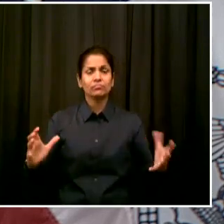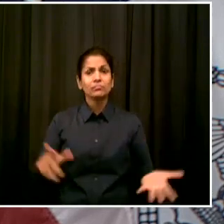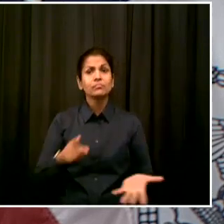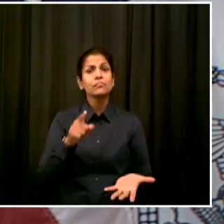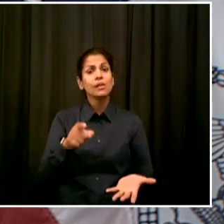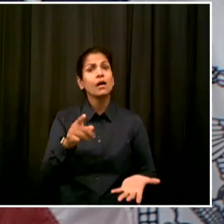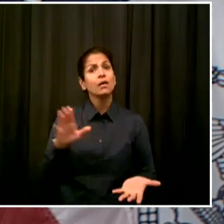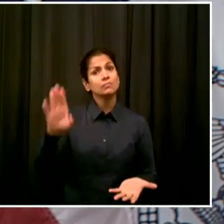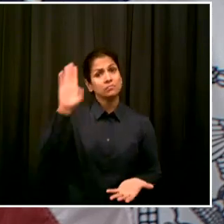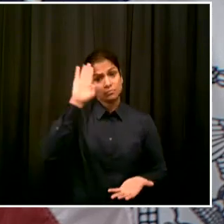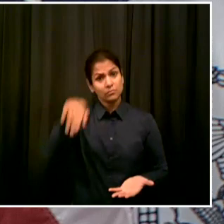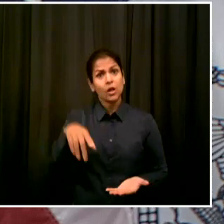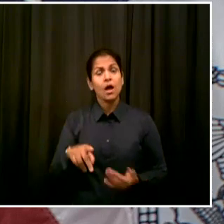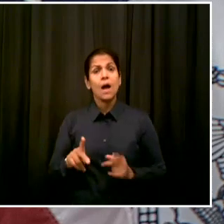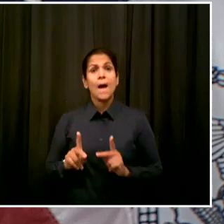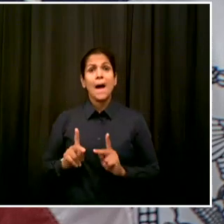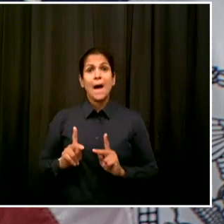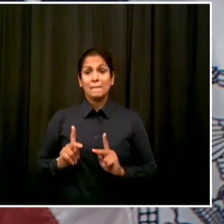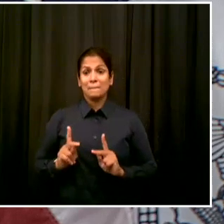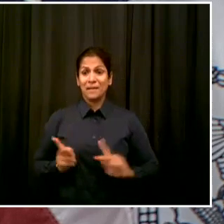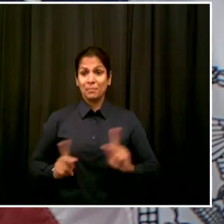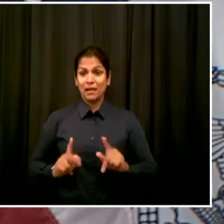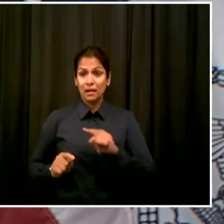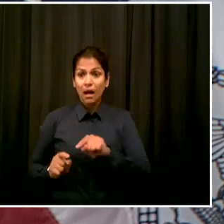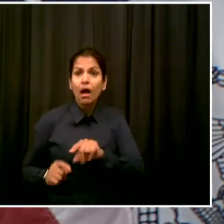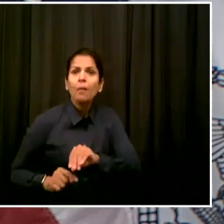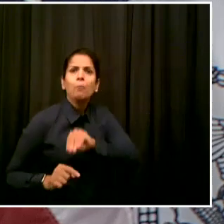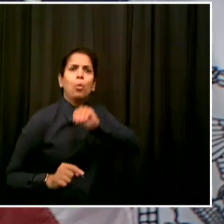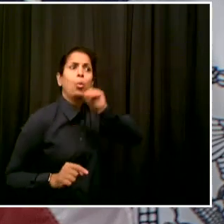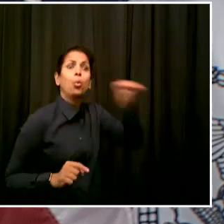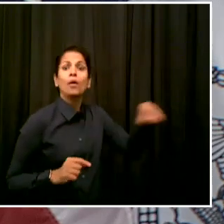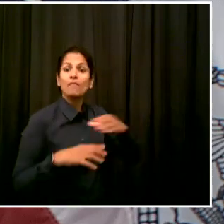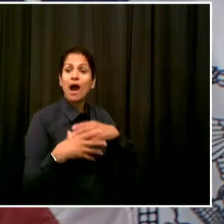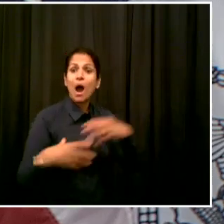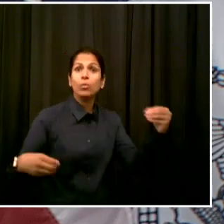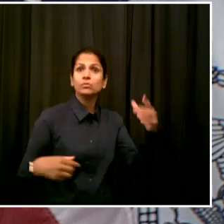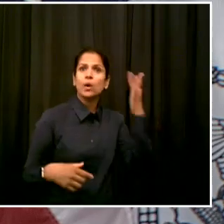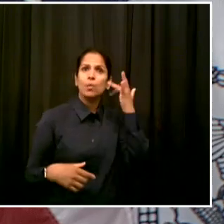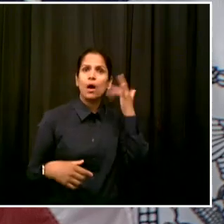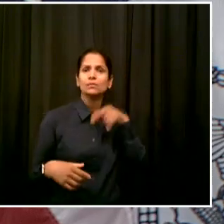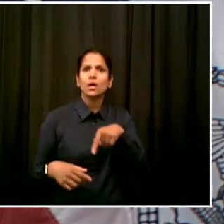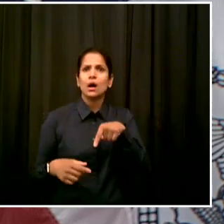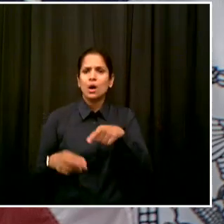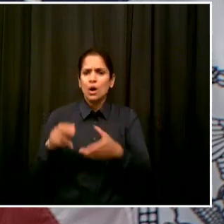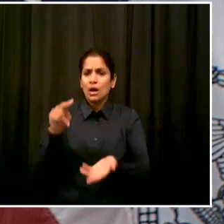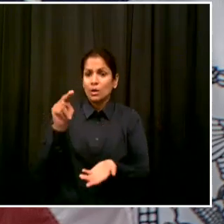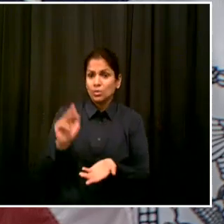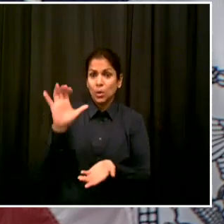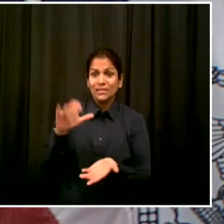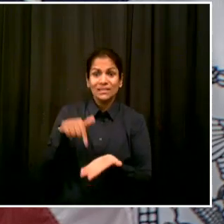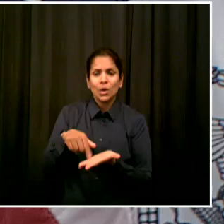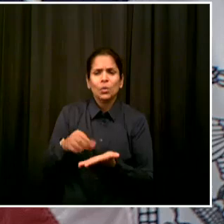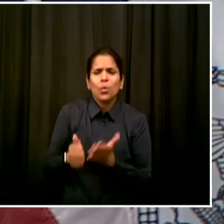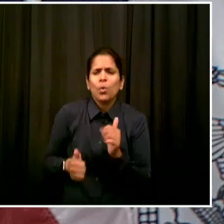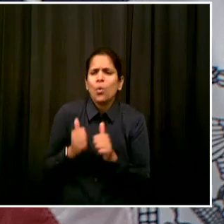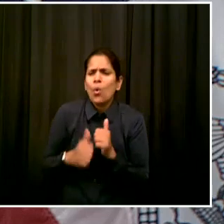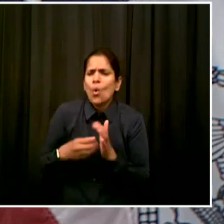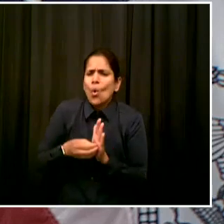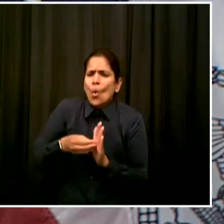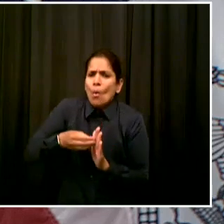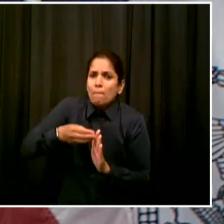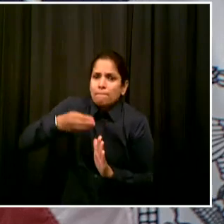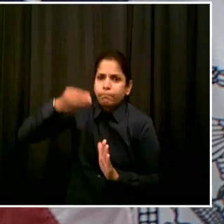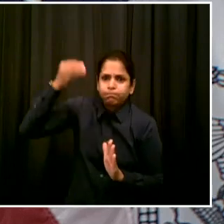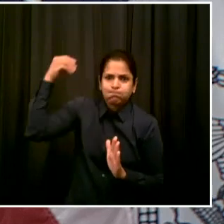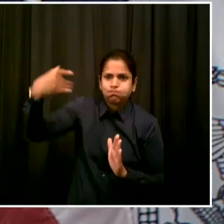balancing the factors. I think the more officers who live in the city, the better. The more officers who grew up in the city,